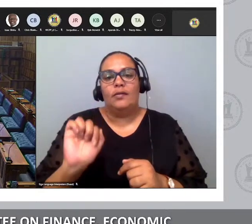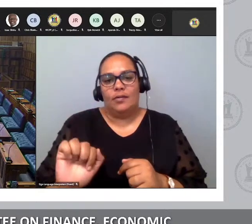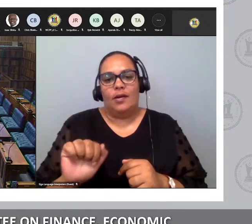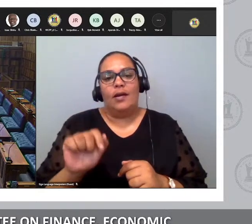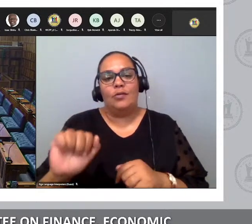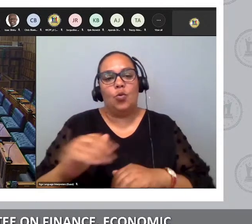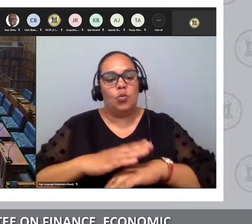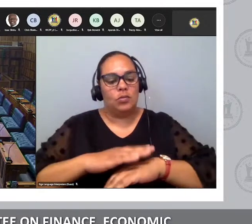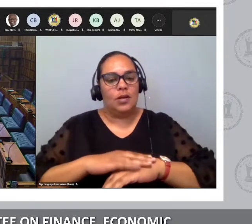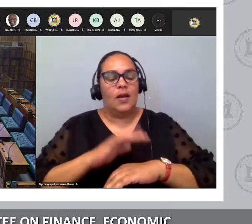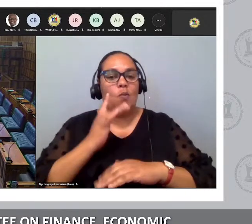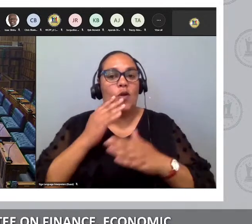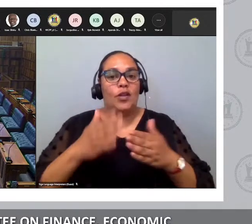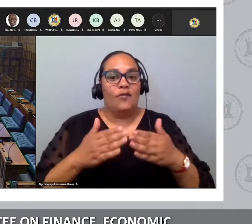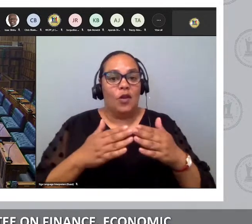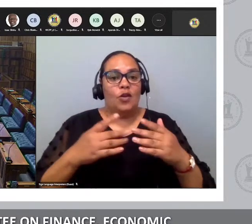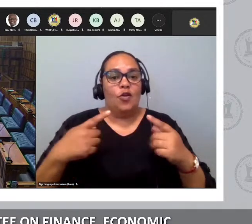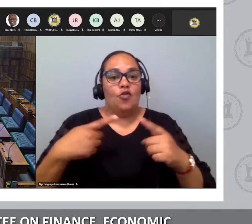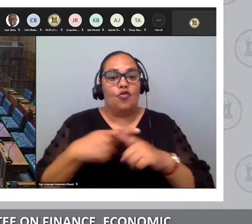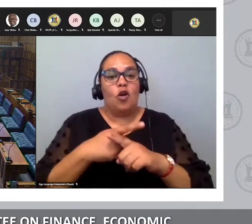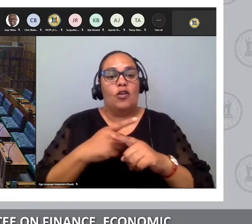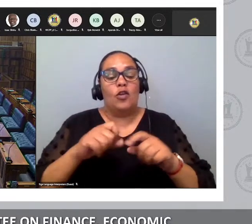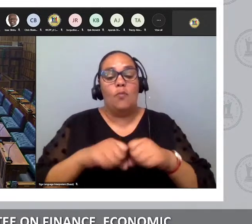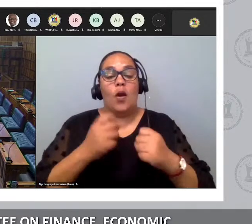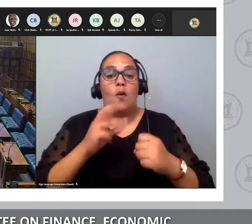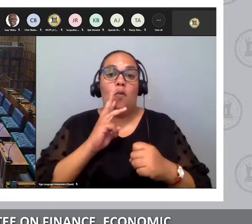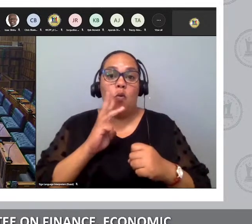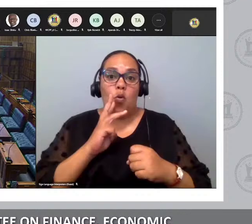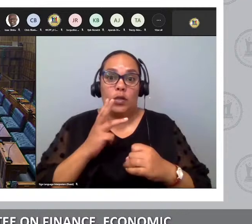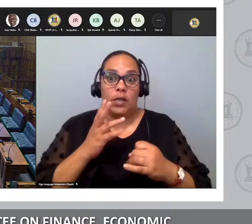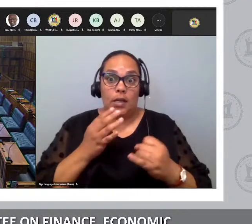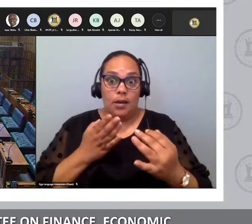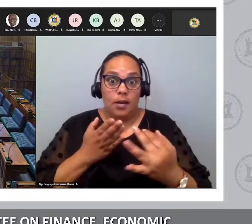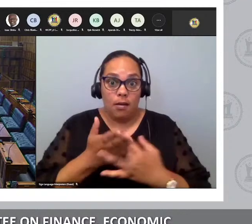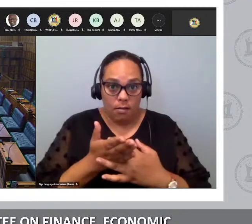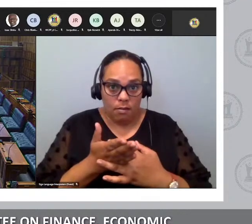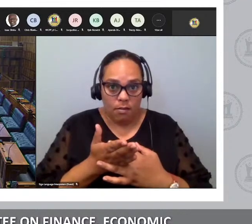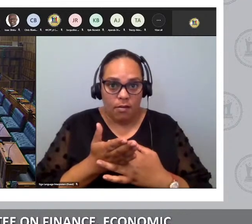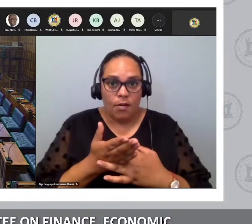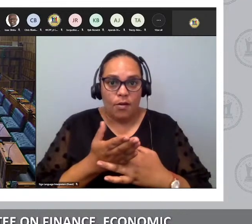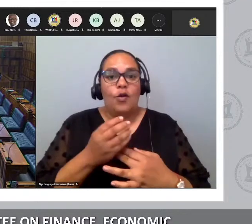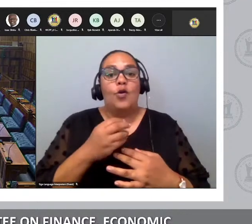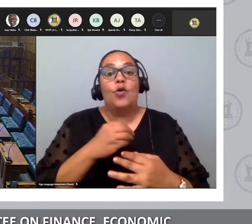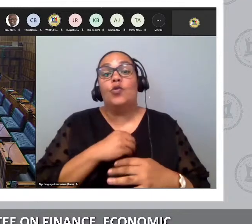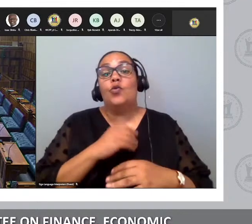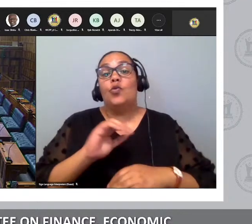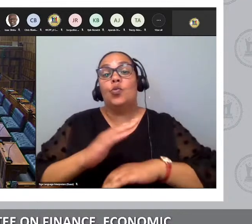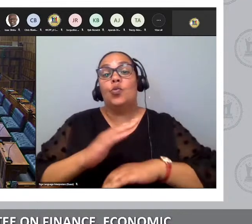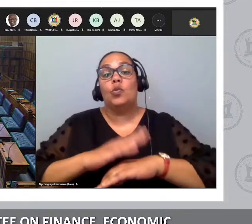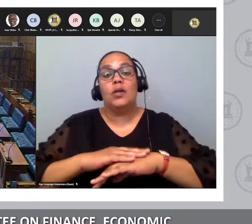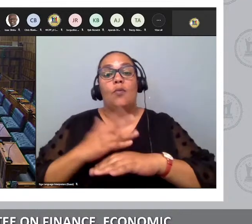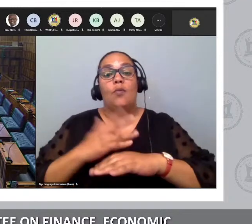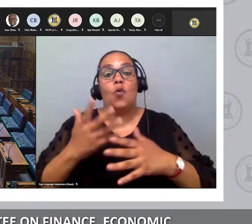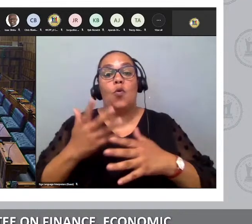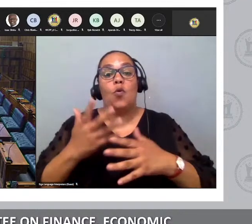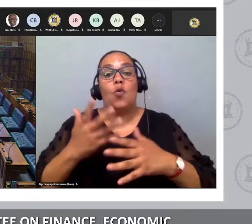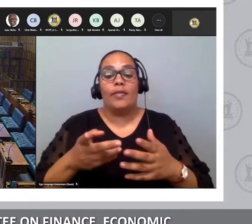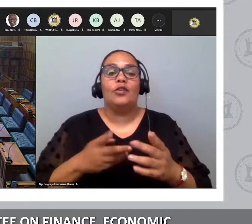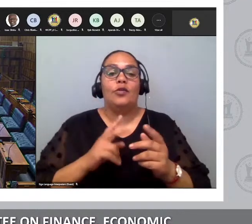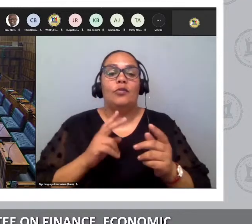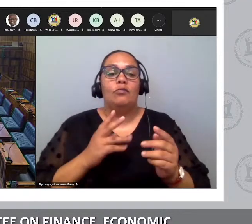the time that the vessel has crossed the Breakwater inward to the time that the vessel passes the break